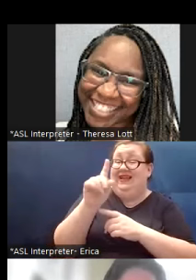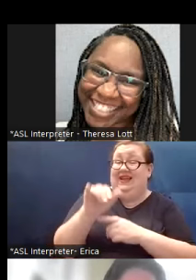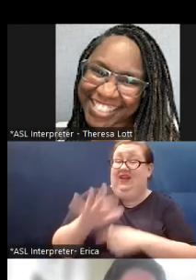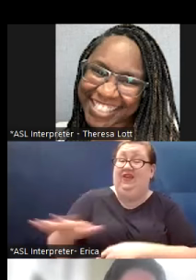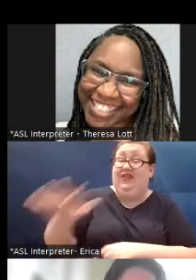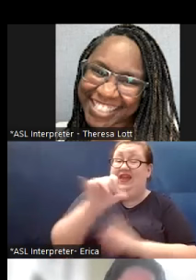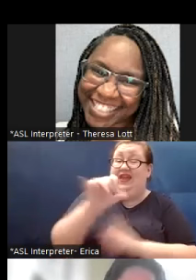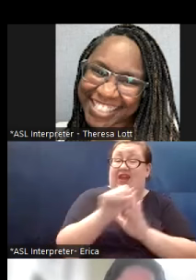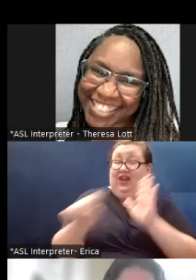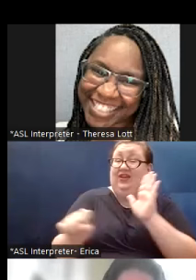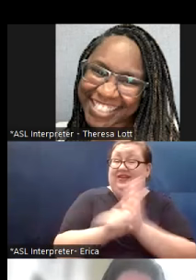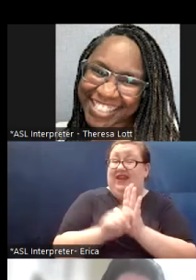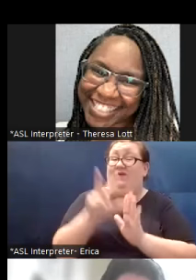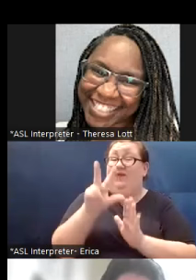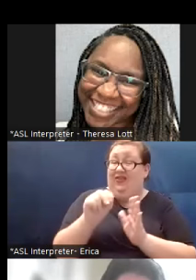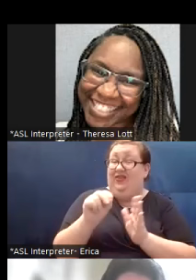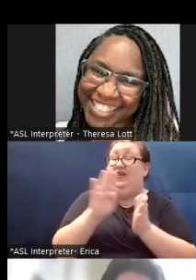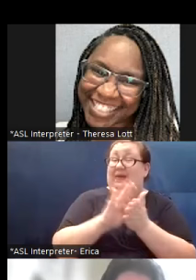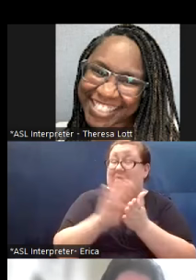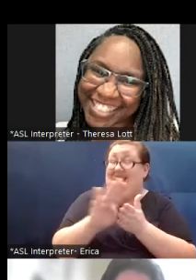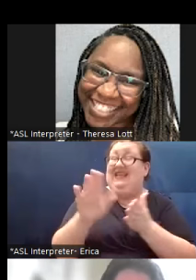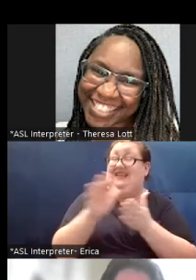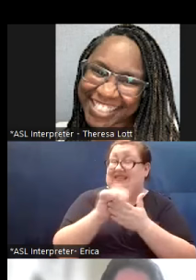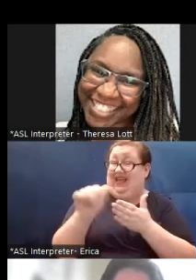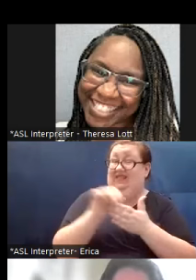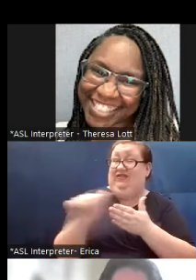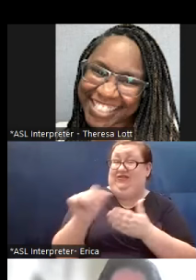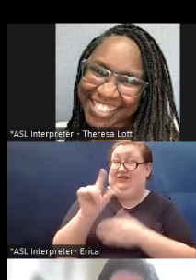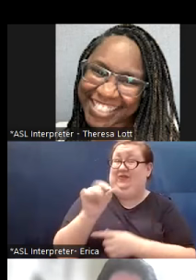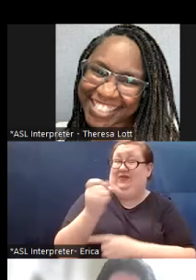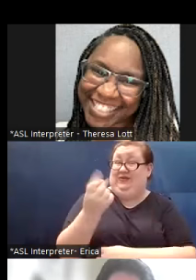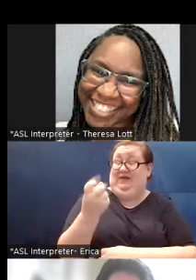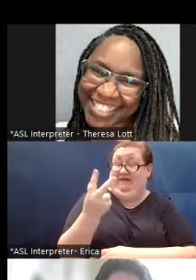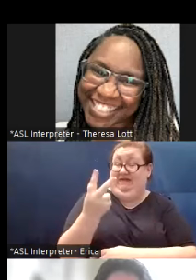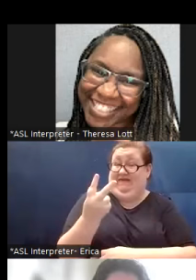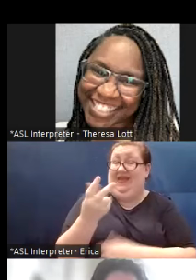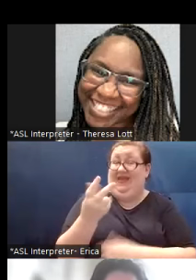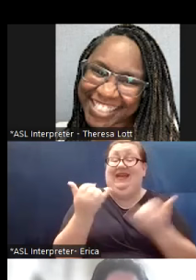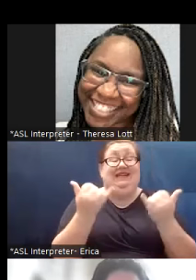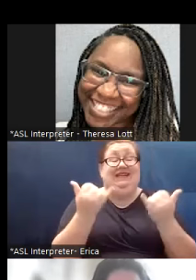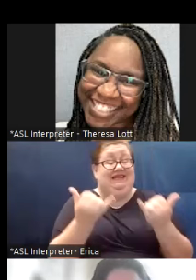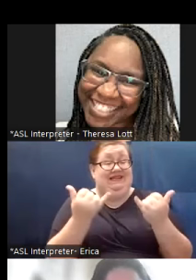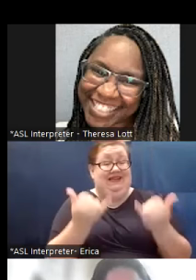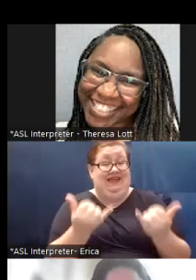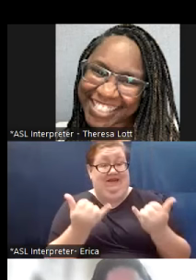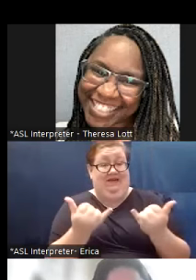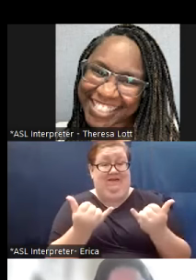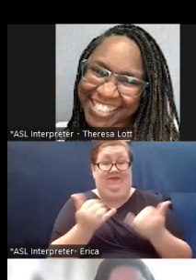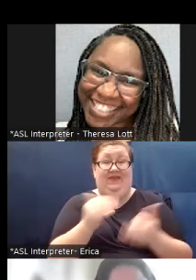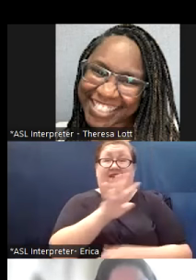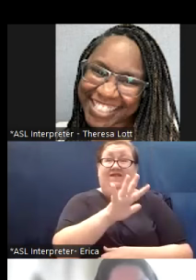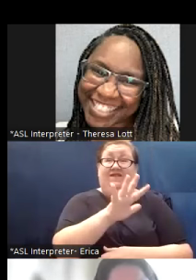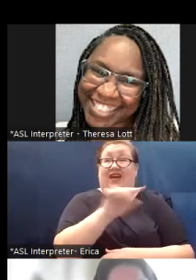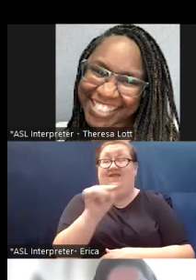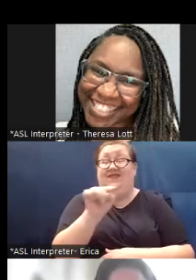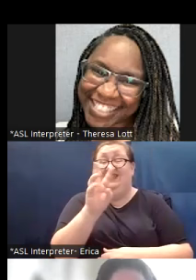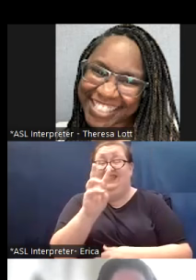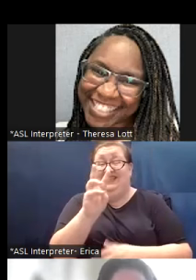from Hurricane Sandy in 2012. We're also looking at a $5 to $6 billion